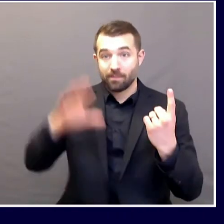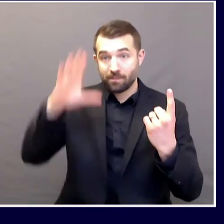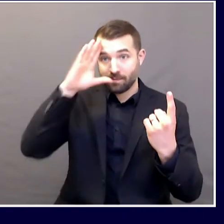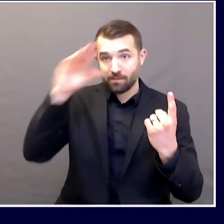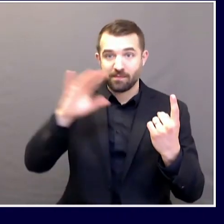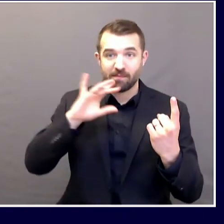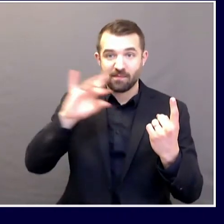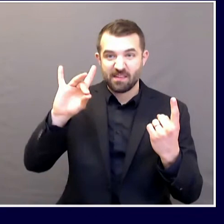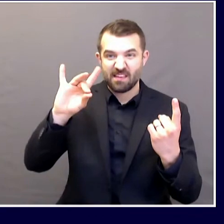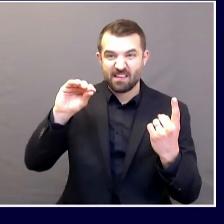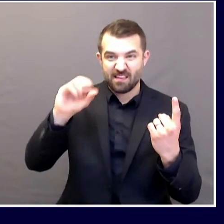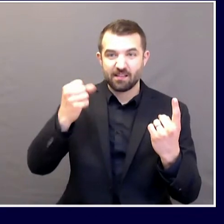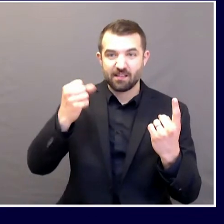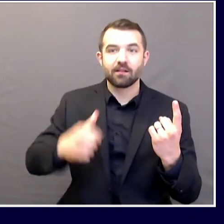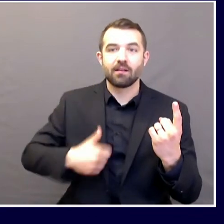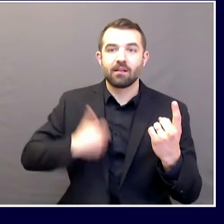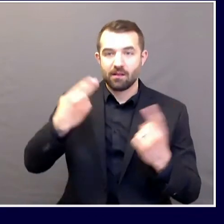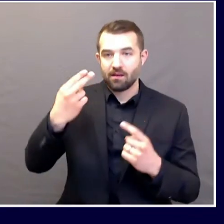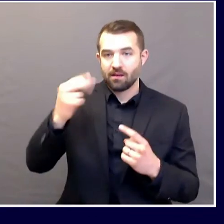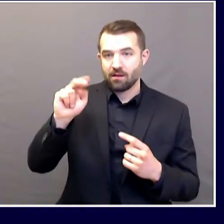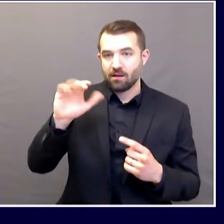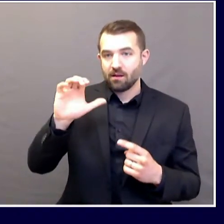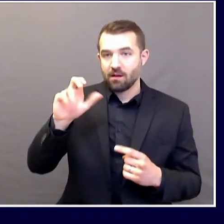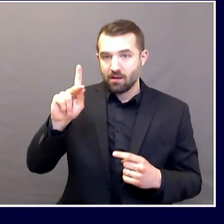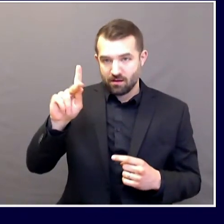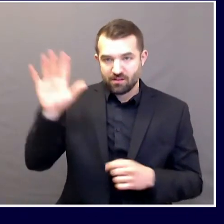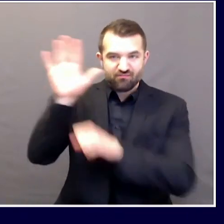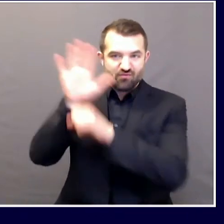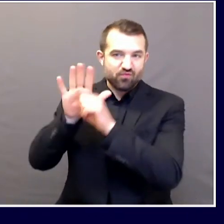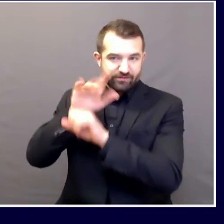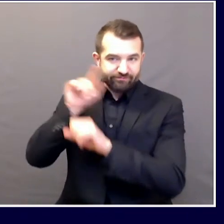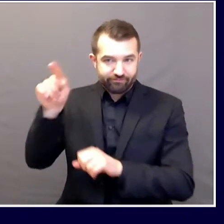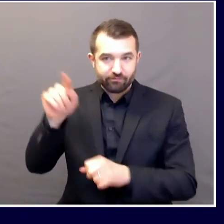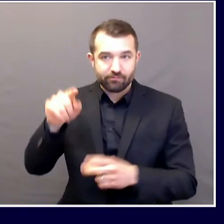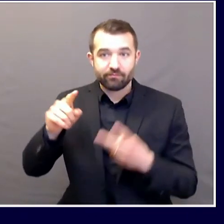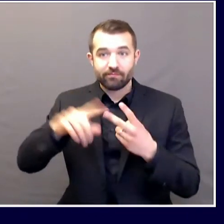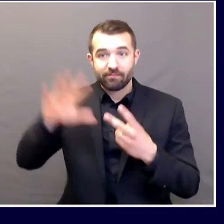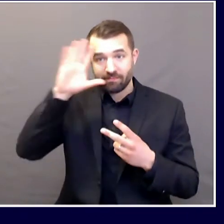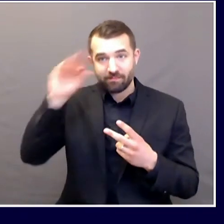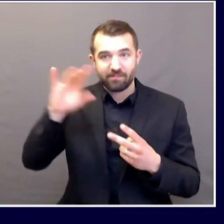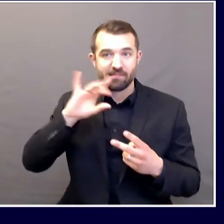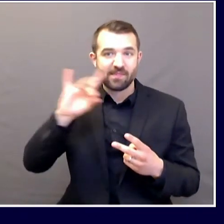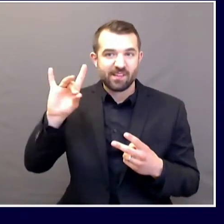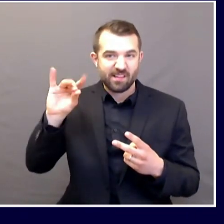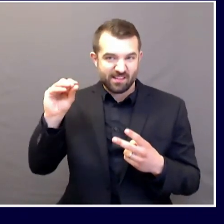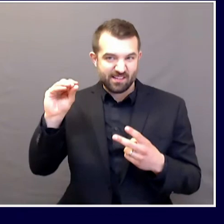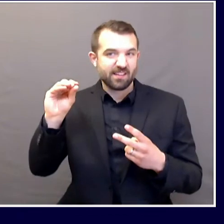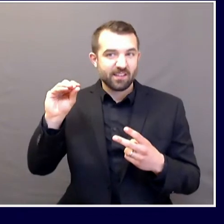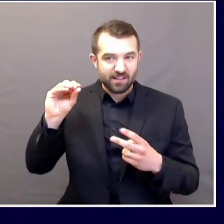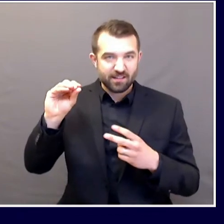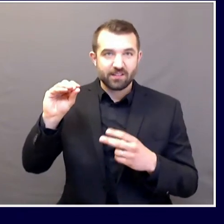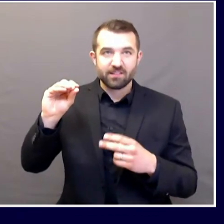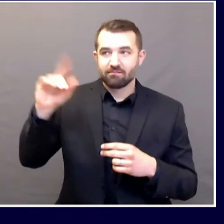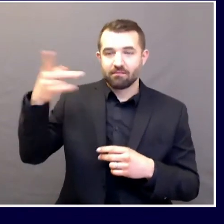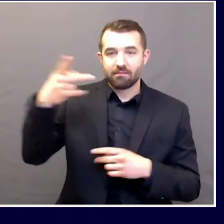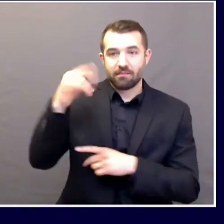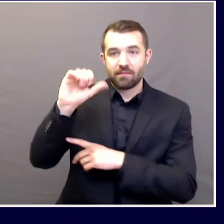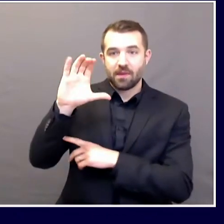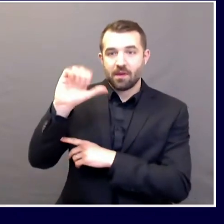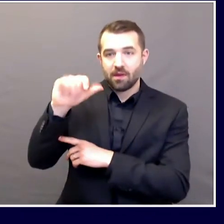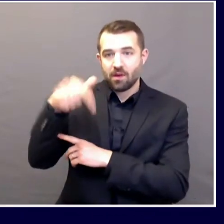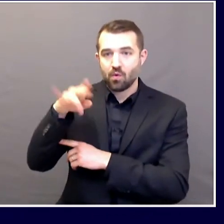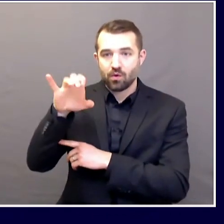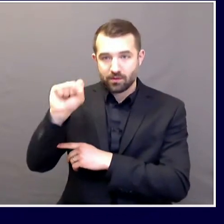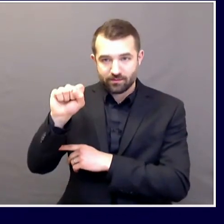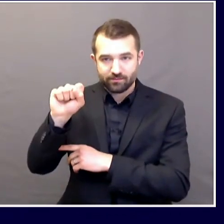from Hancock County. The other was a man also in his 80s from Piscataquis County. Their passings mark